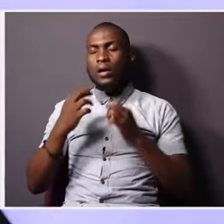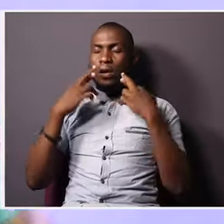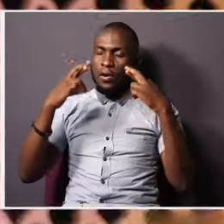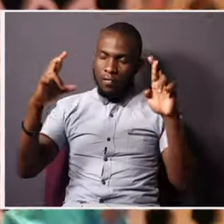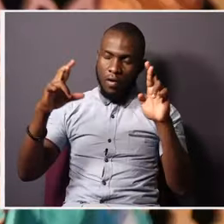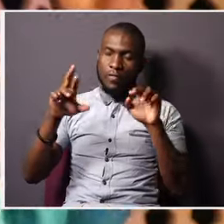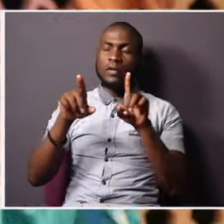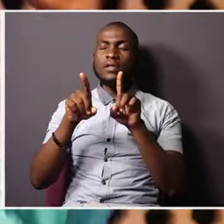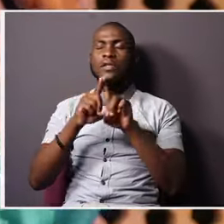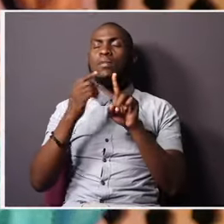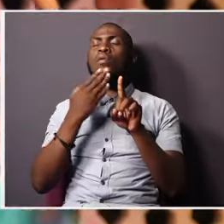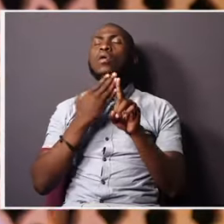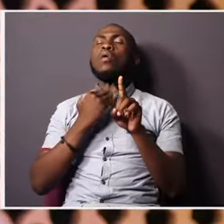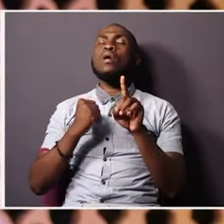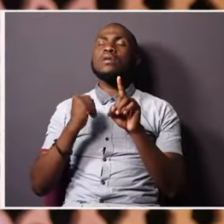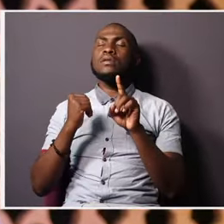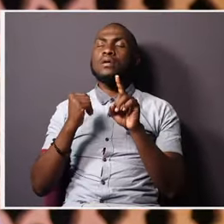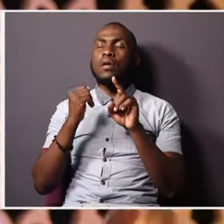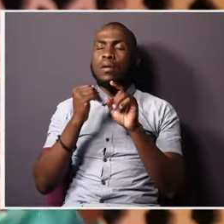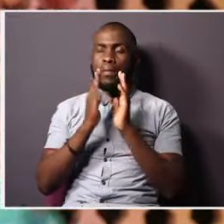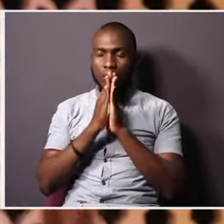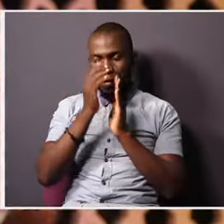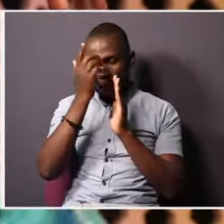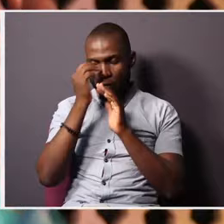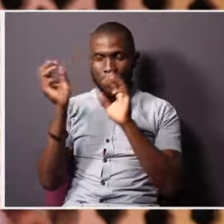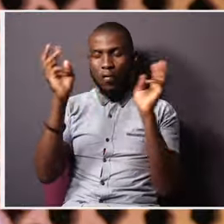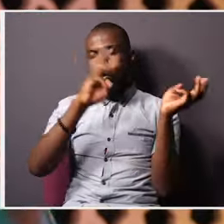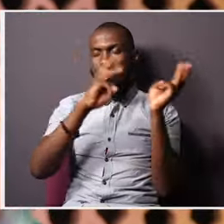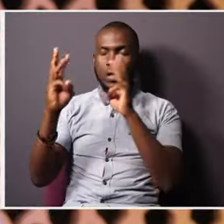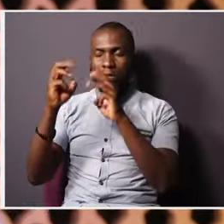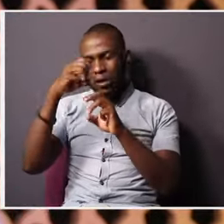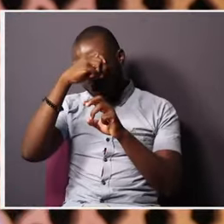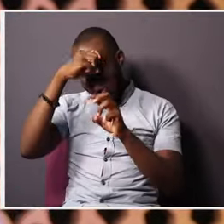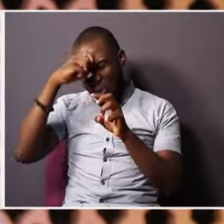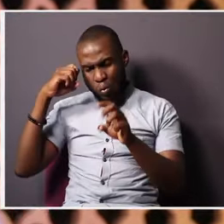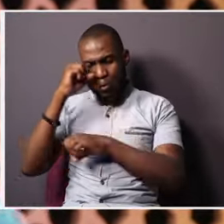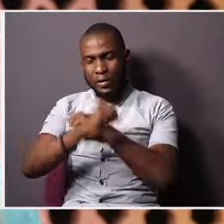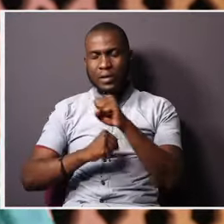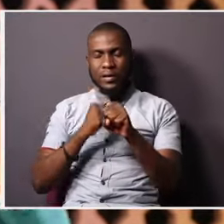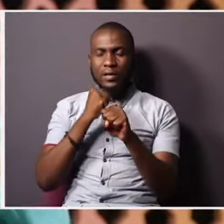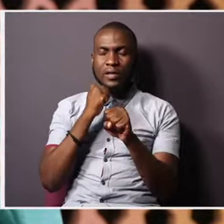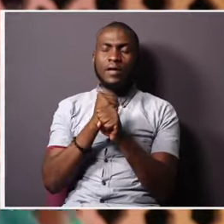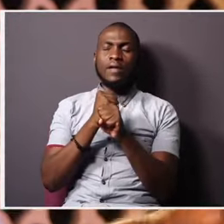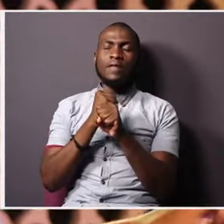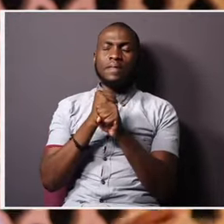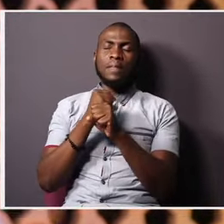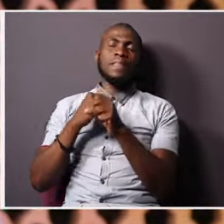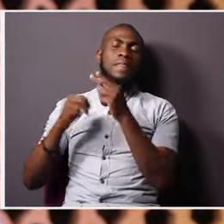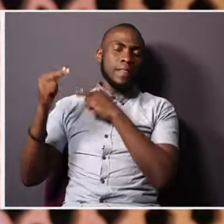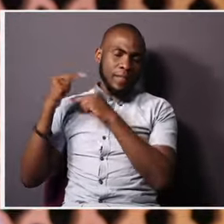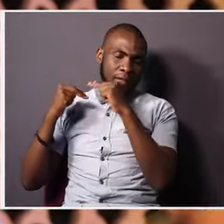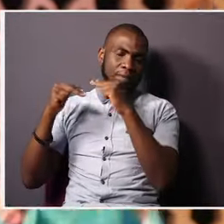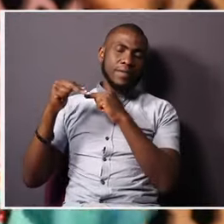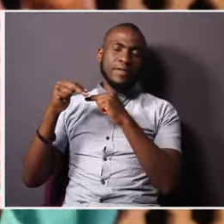revival. I want to pray, oh God, for the climate. Lord, we've seen the hottest year in the history, oh